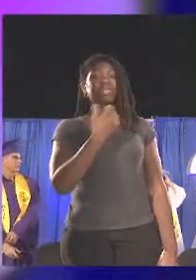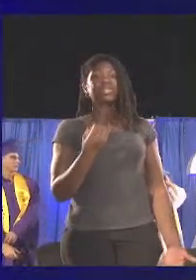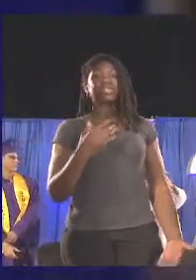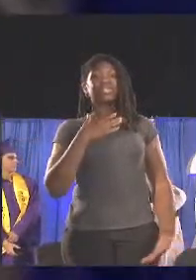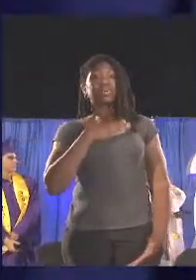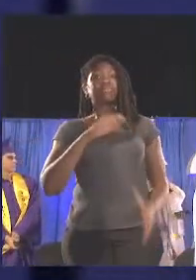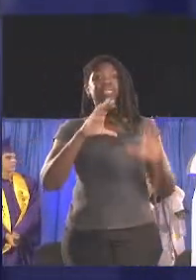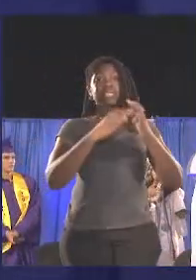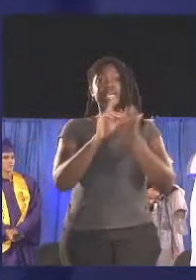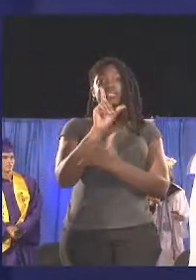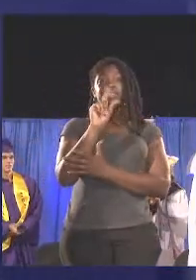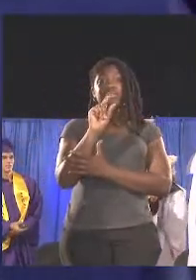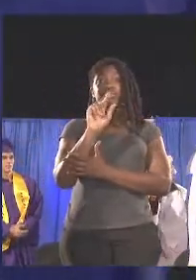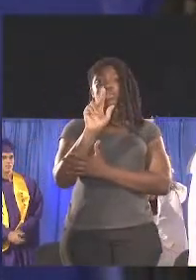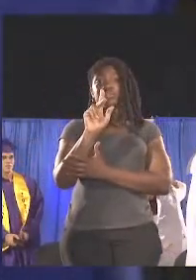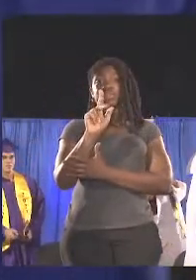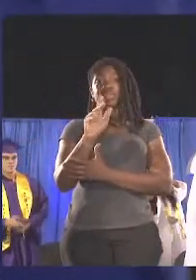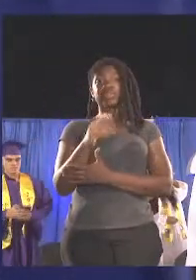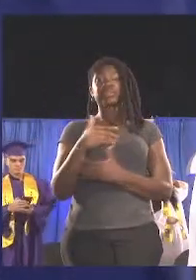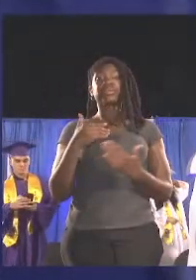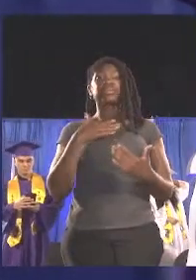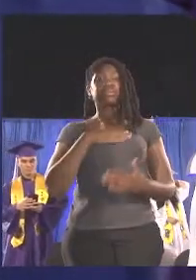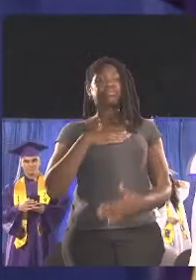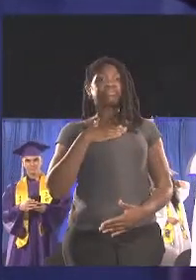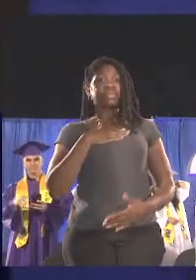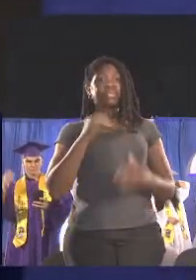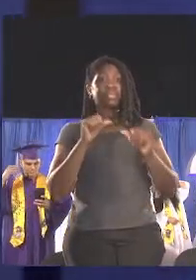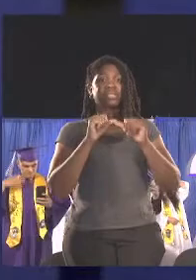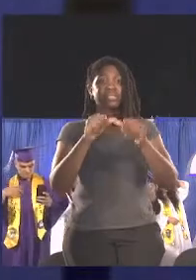of 2023 please remain standing?